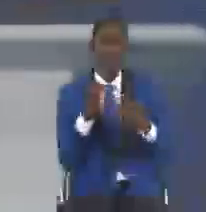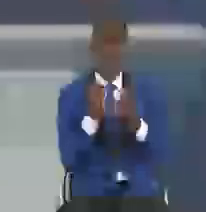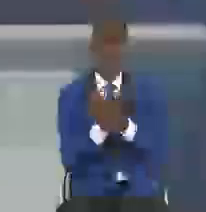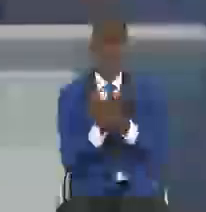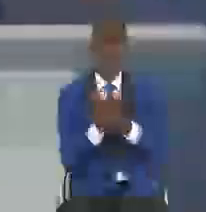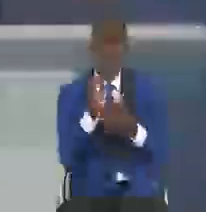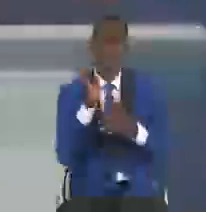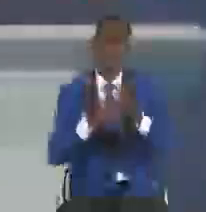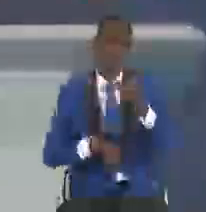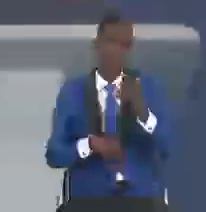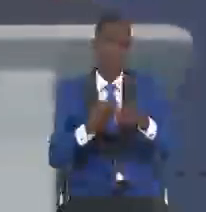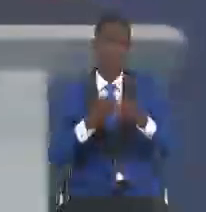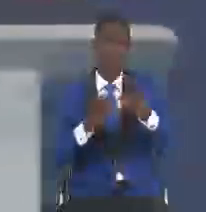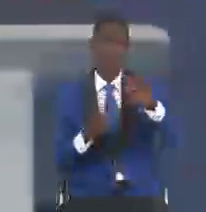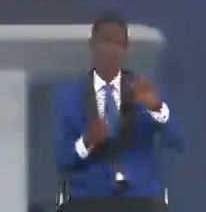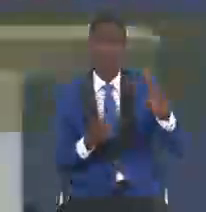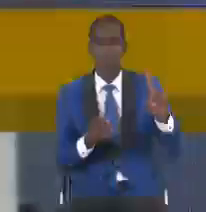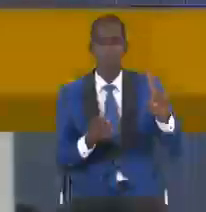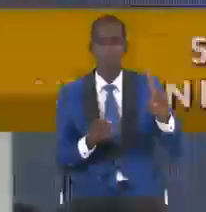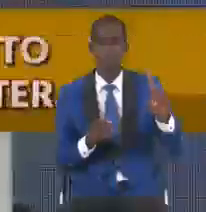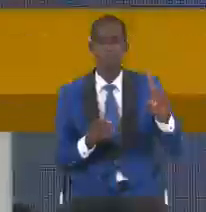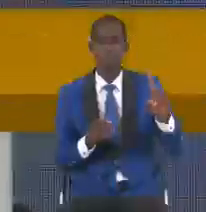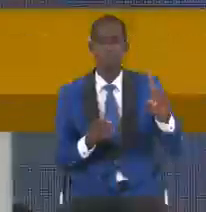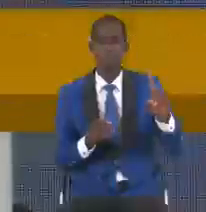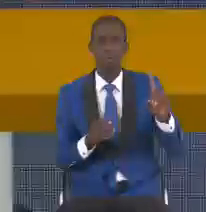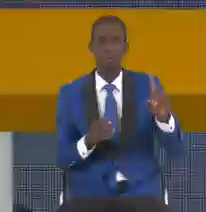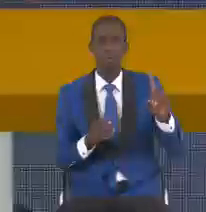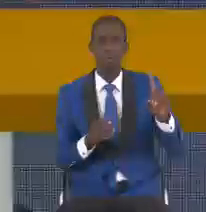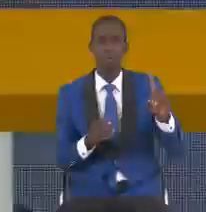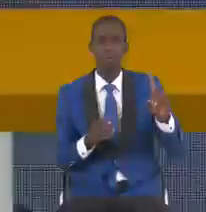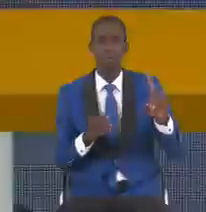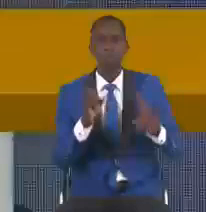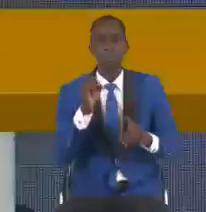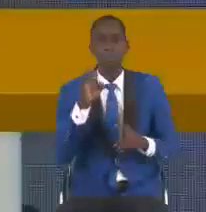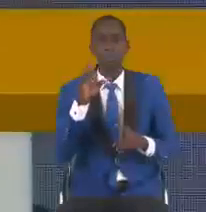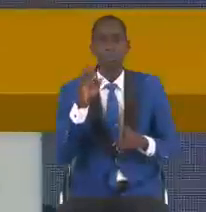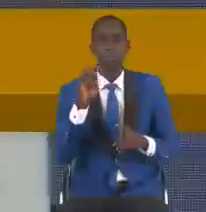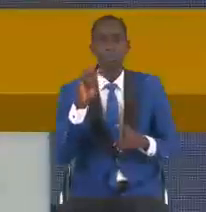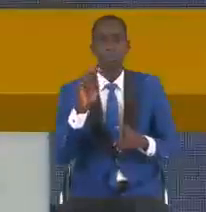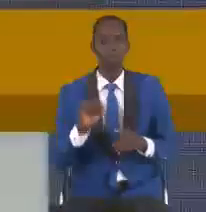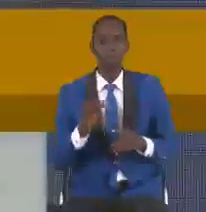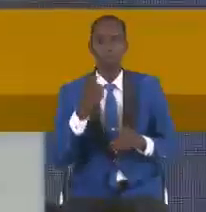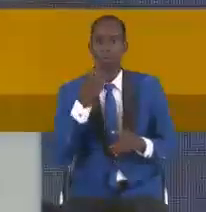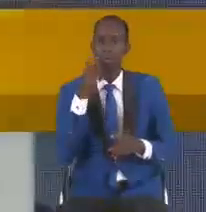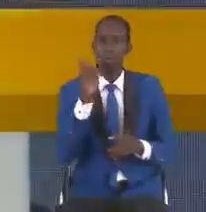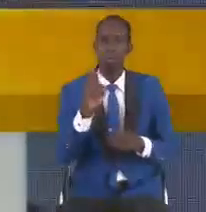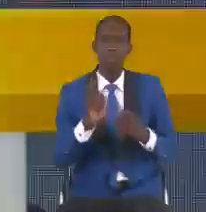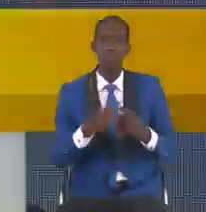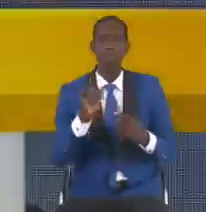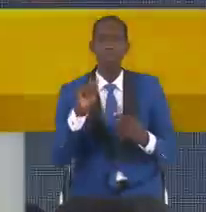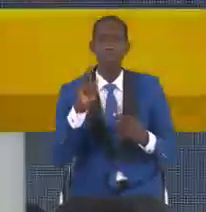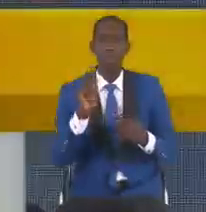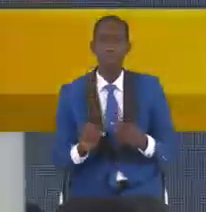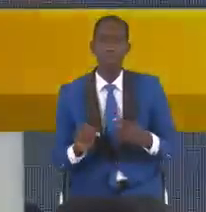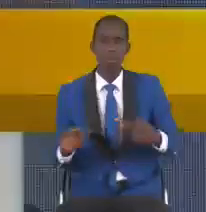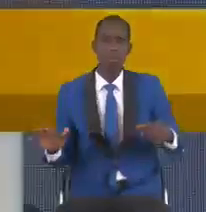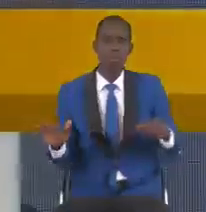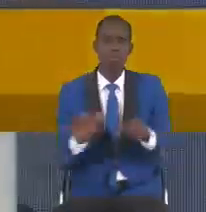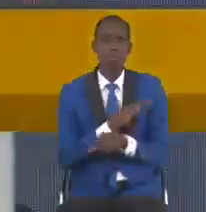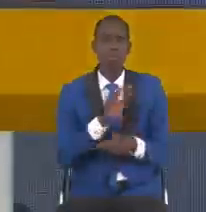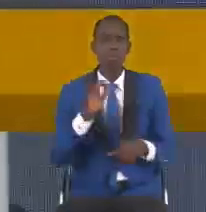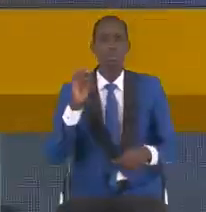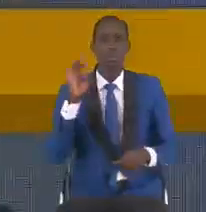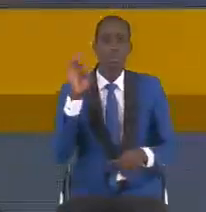one, solemn charge to an equipped minister. Here is the solemn